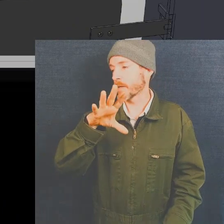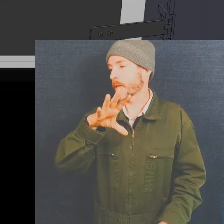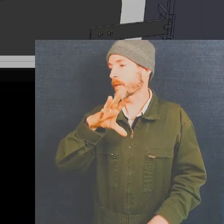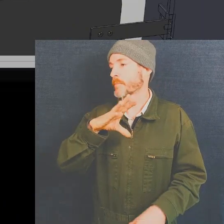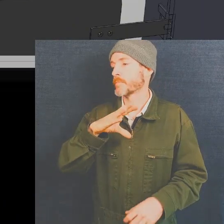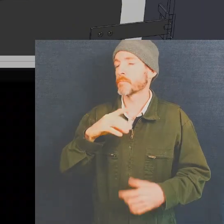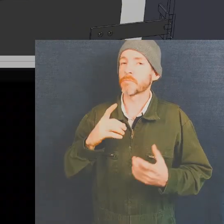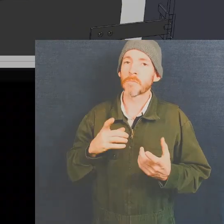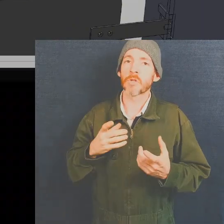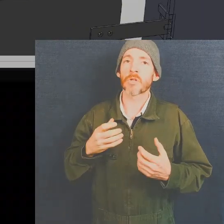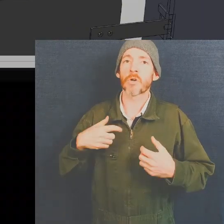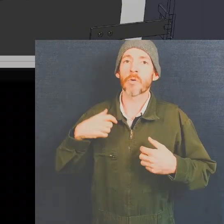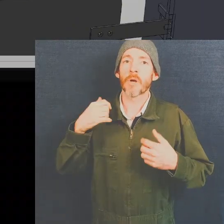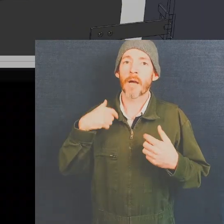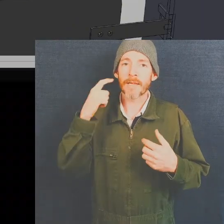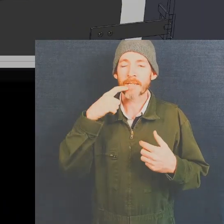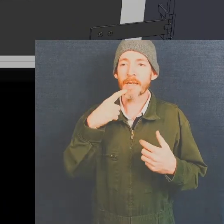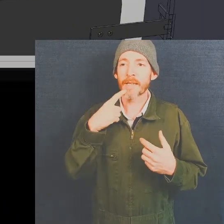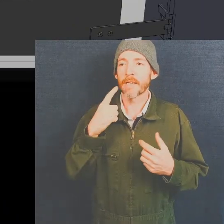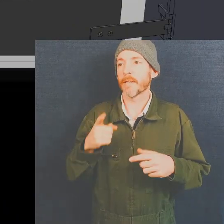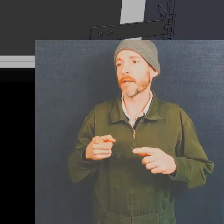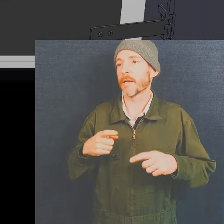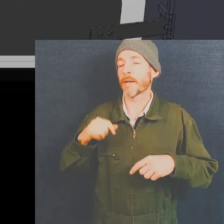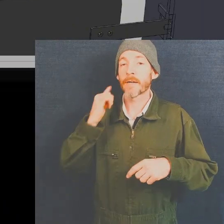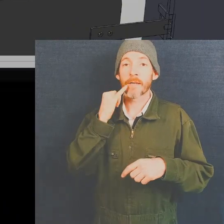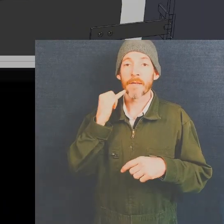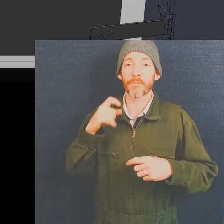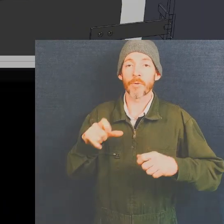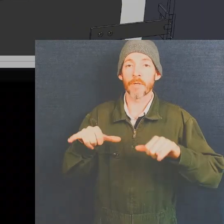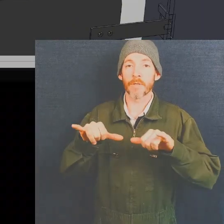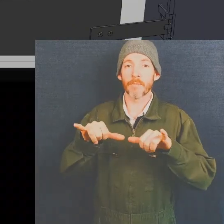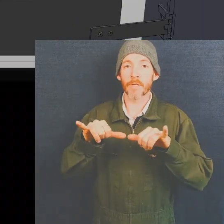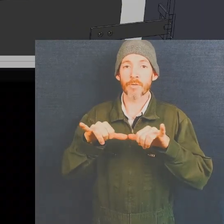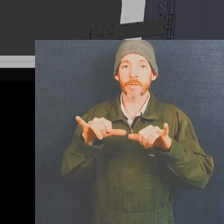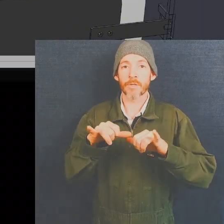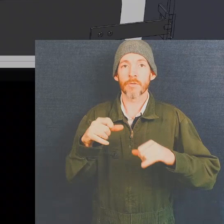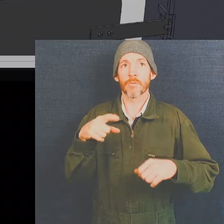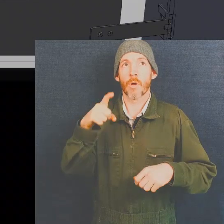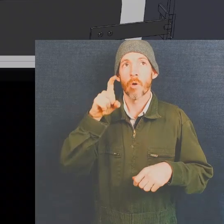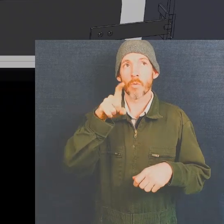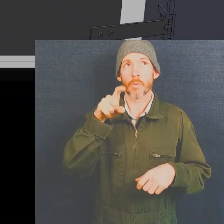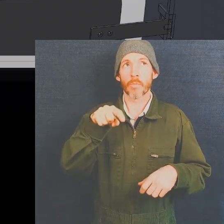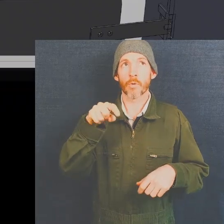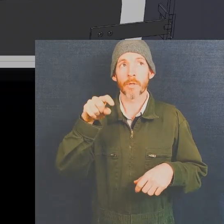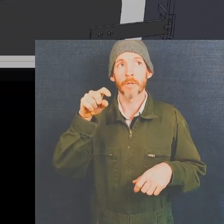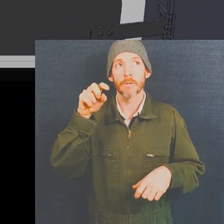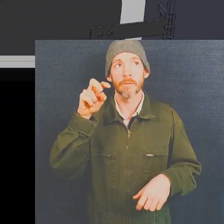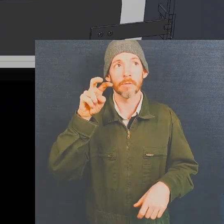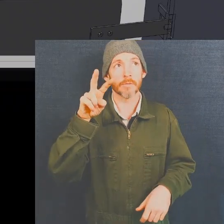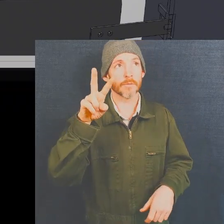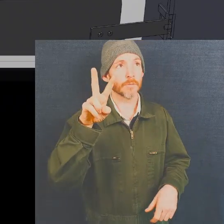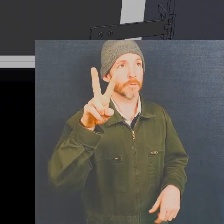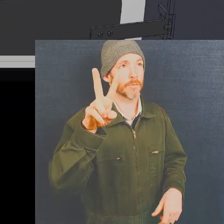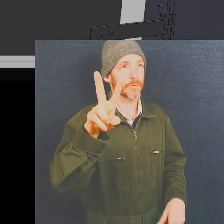1.375. So I said if we measure it to